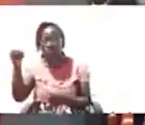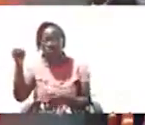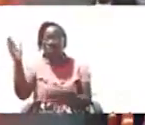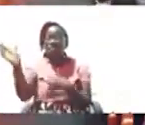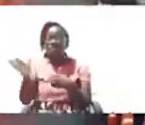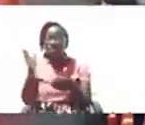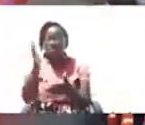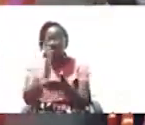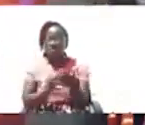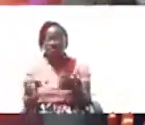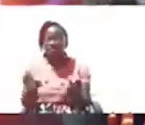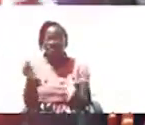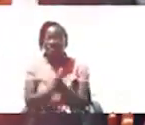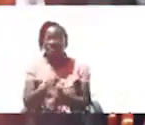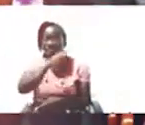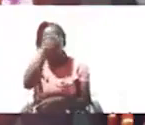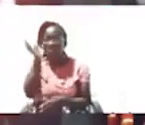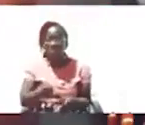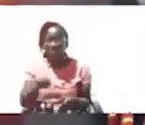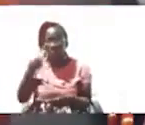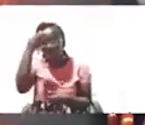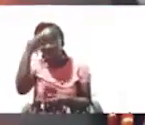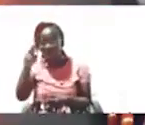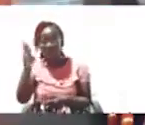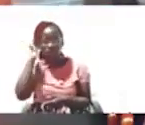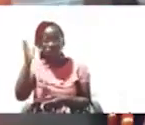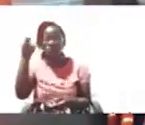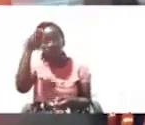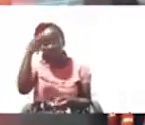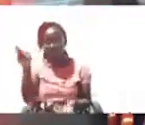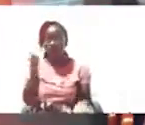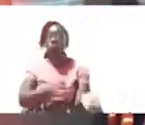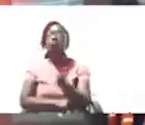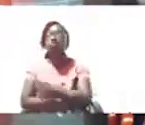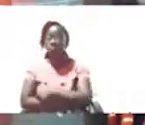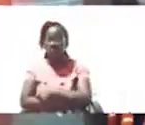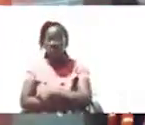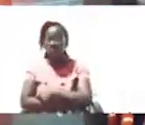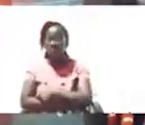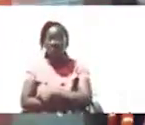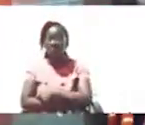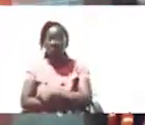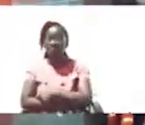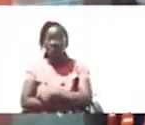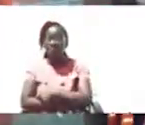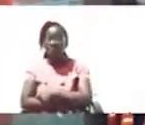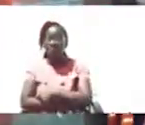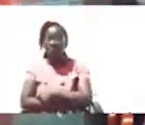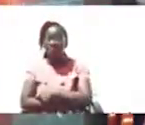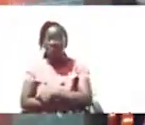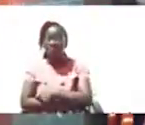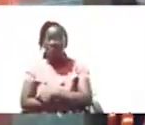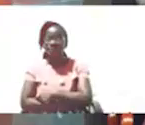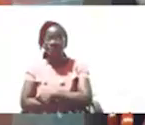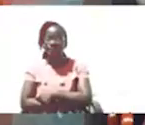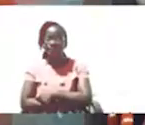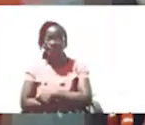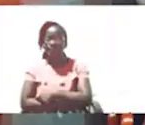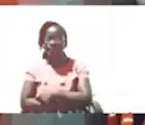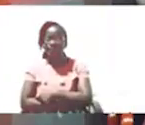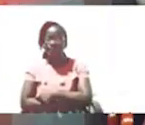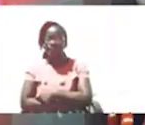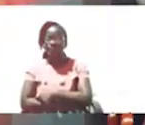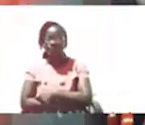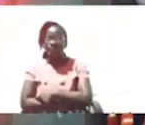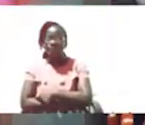so ebabesi. I said, what is going to happen tonight? It's not the usual. It's not what you are used to, but the spectacular